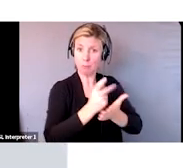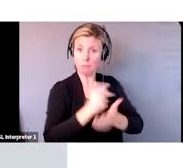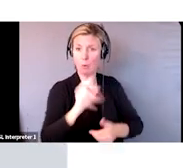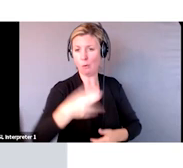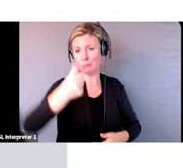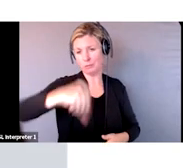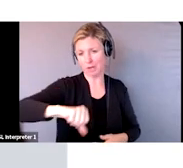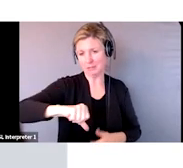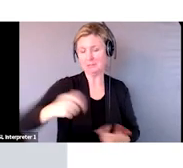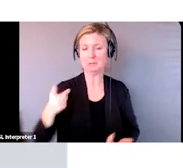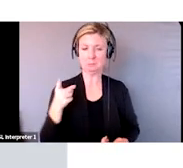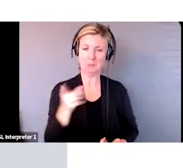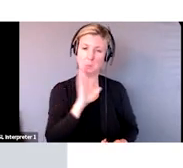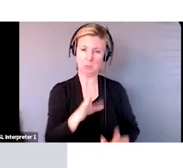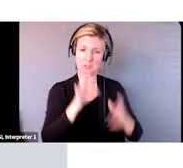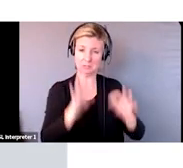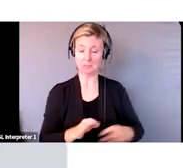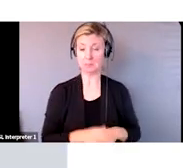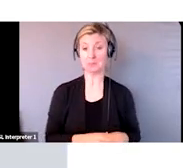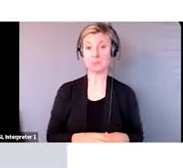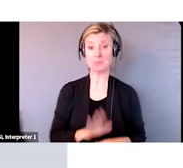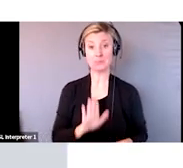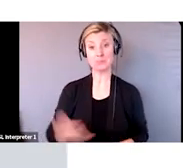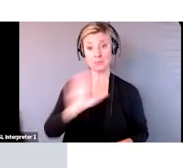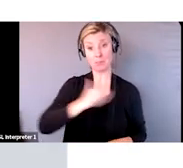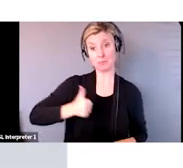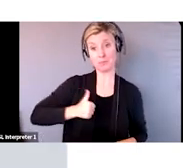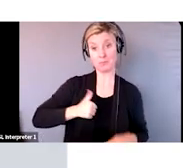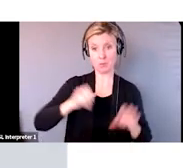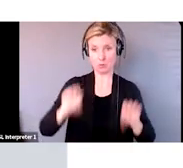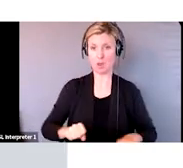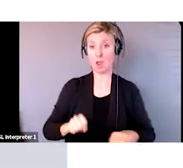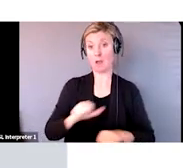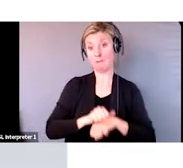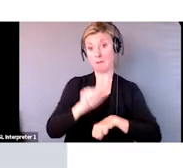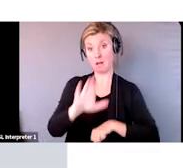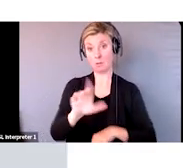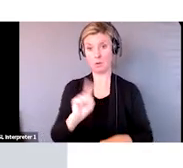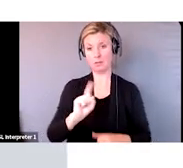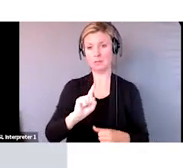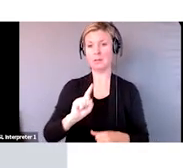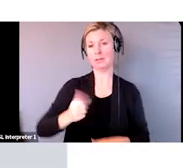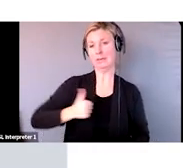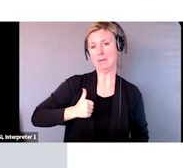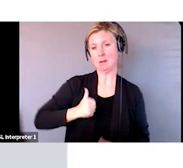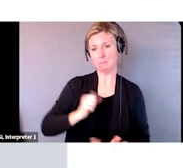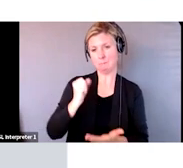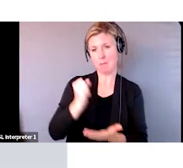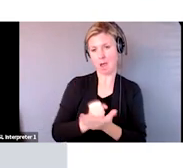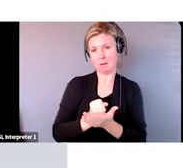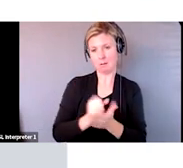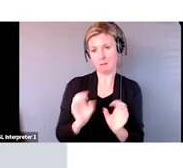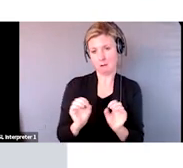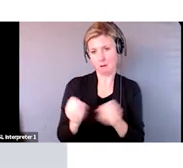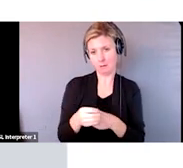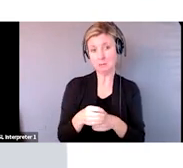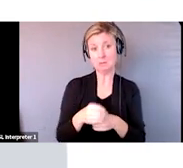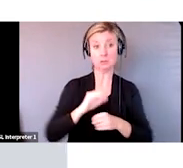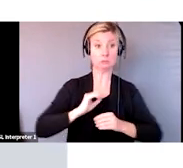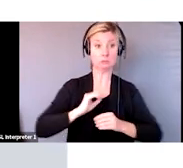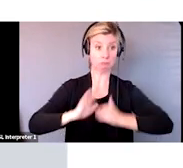So in Canada, you could file with the Canadian Patent Office and go through that process. Or